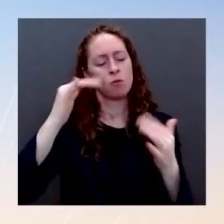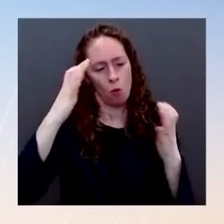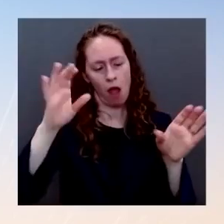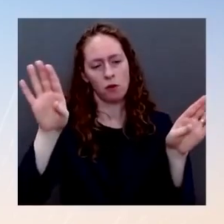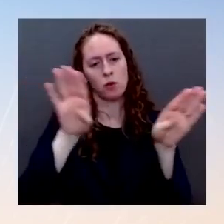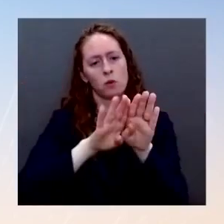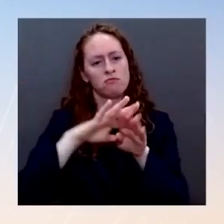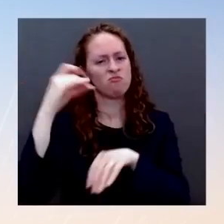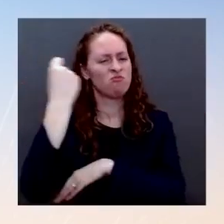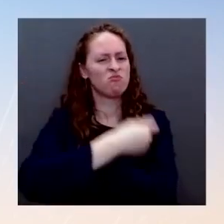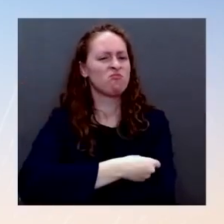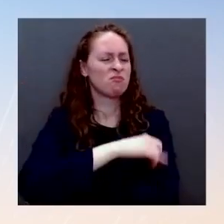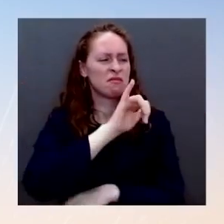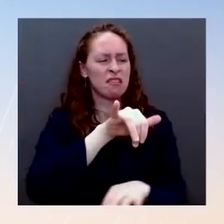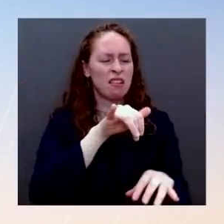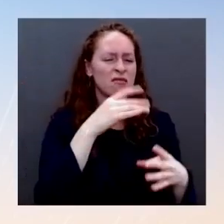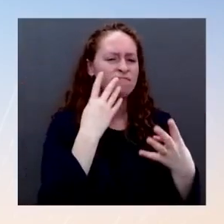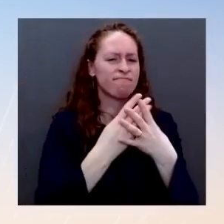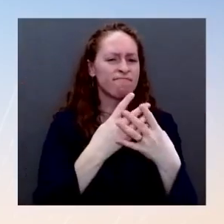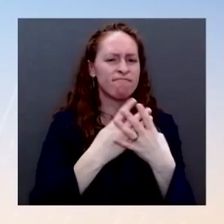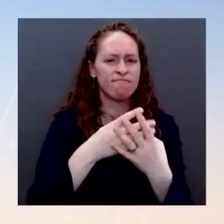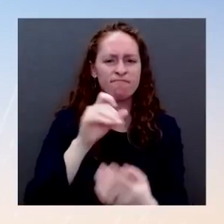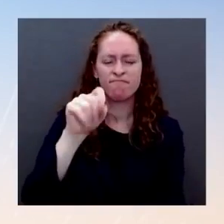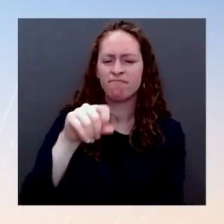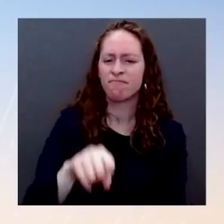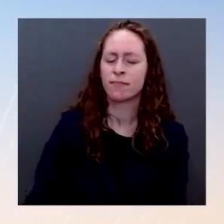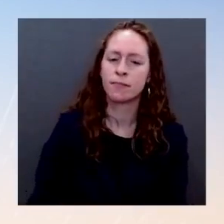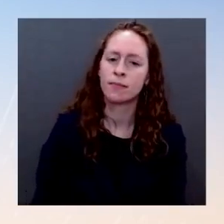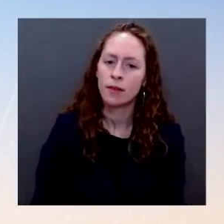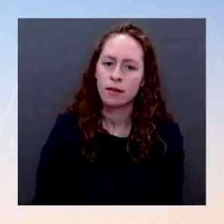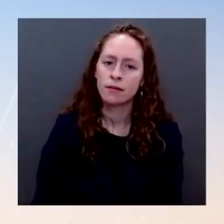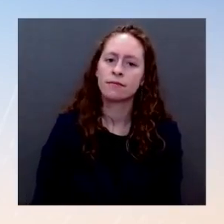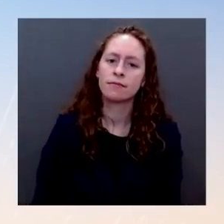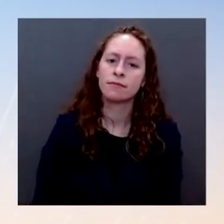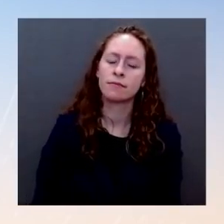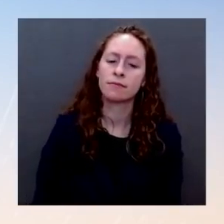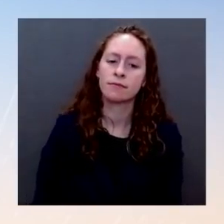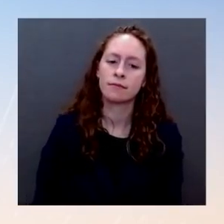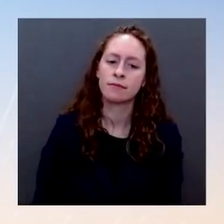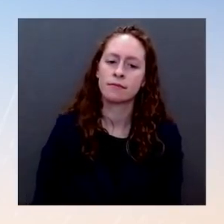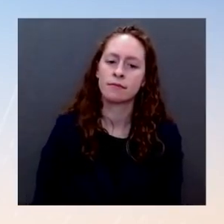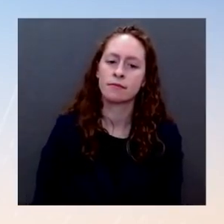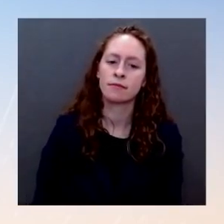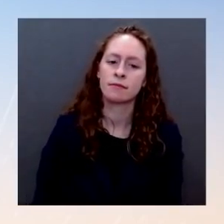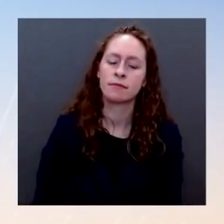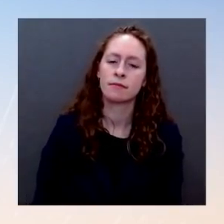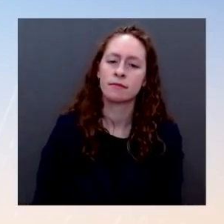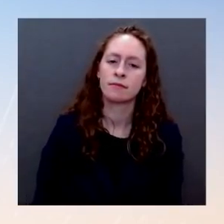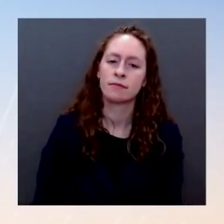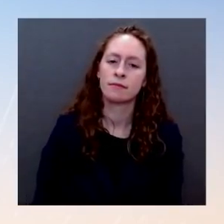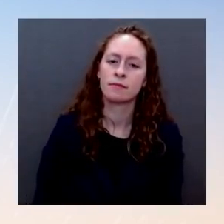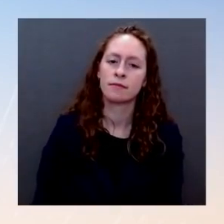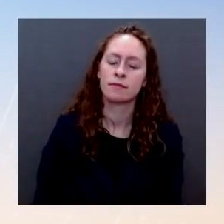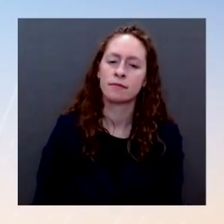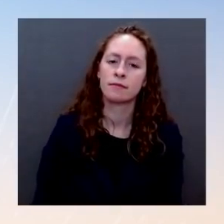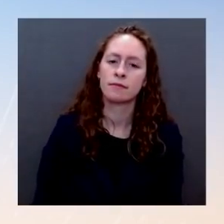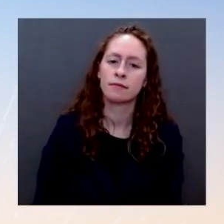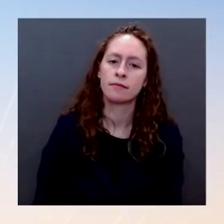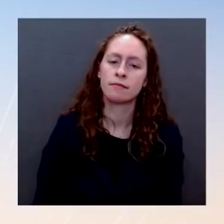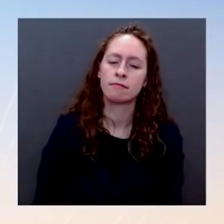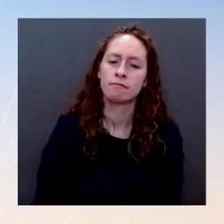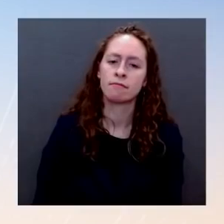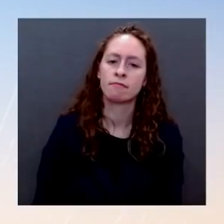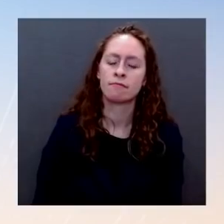said yesterday, as the talks begin in Vienna again, that former President Trump should be put on trial for the killing of General